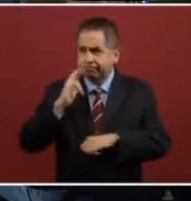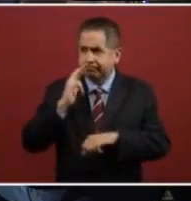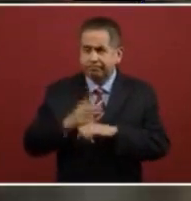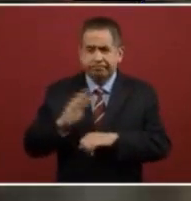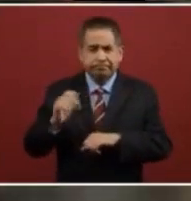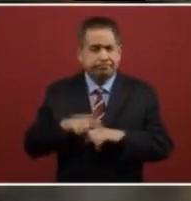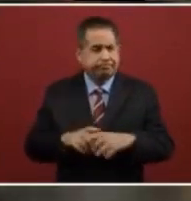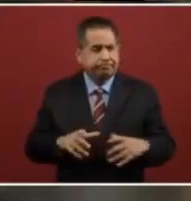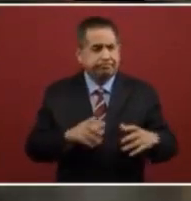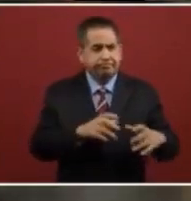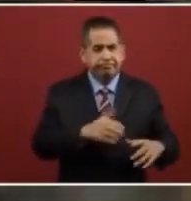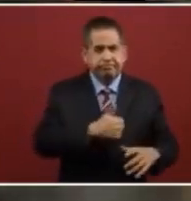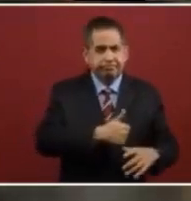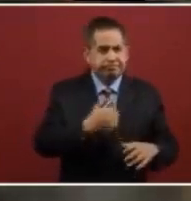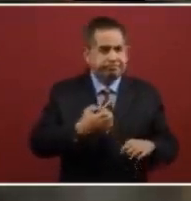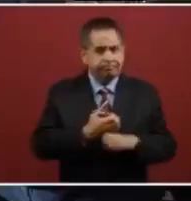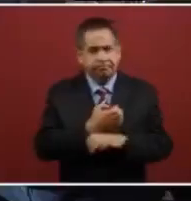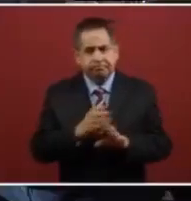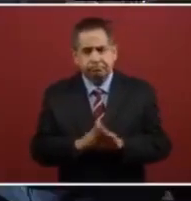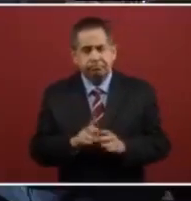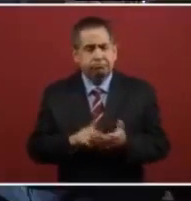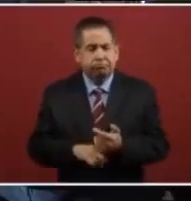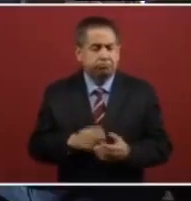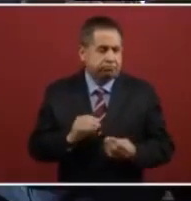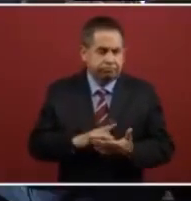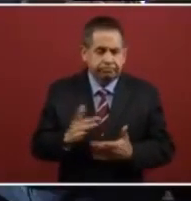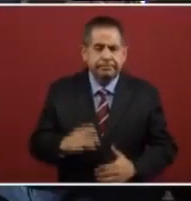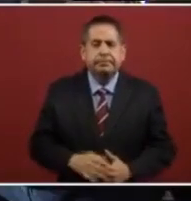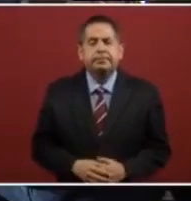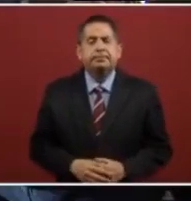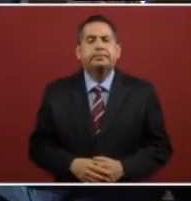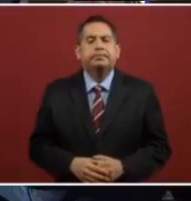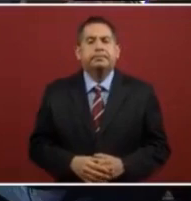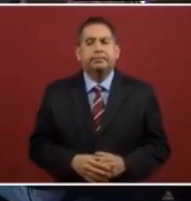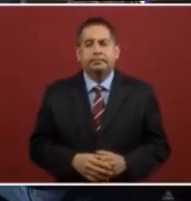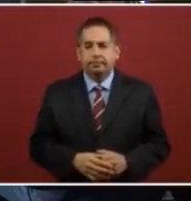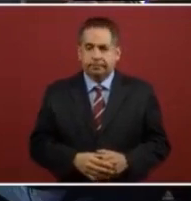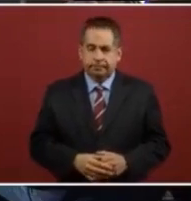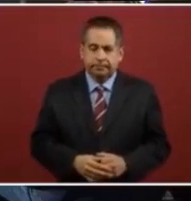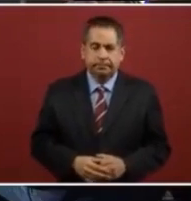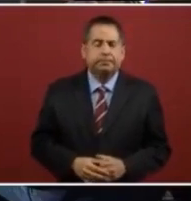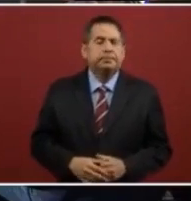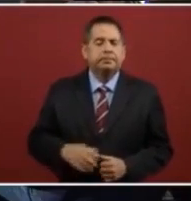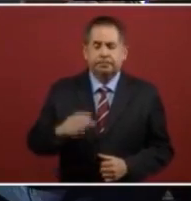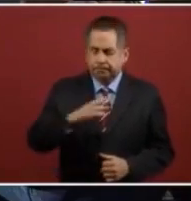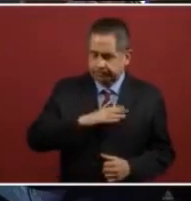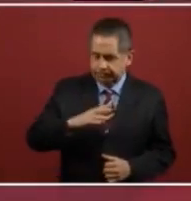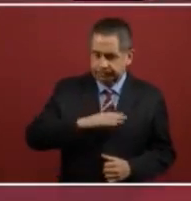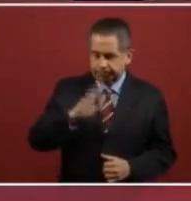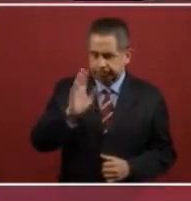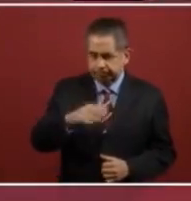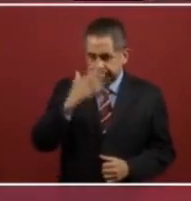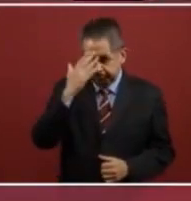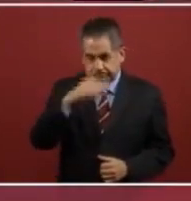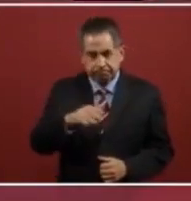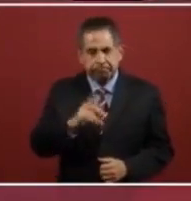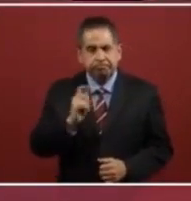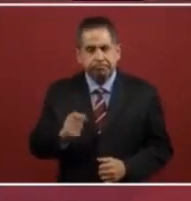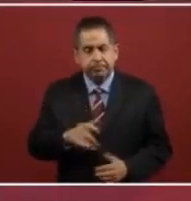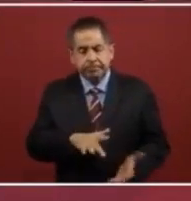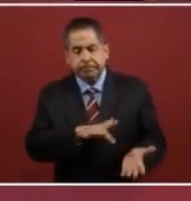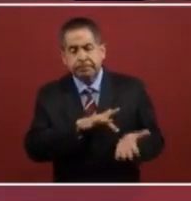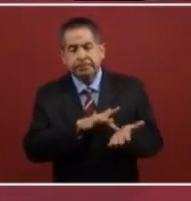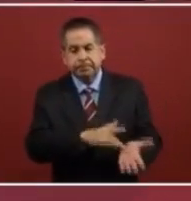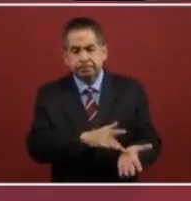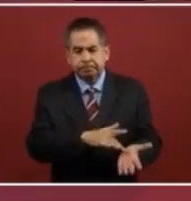cada estado. postulating for Baja California a, Sur, gracias. sí. you Pues know, mire, he's hay some una kind of elective política thing. de apoyo